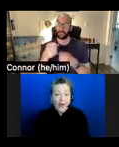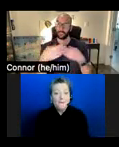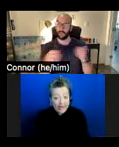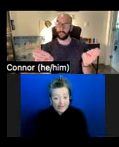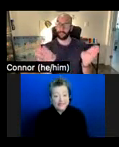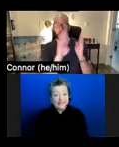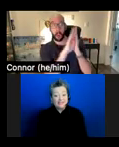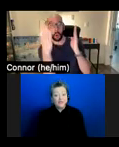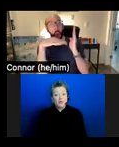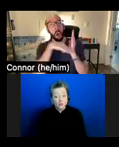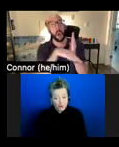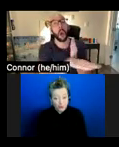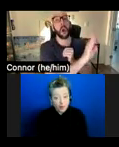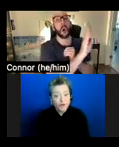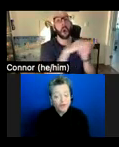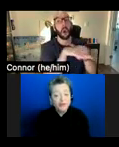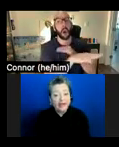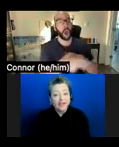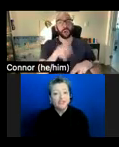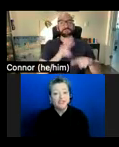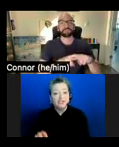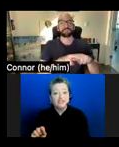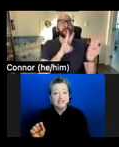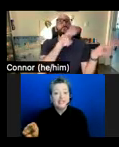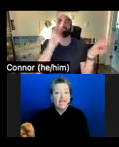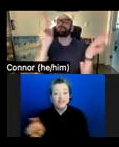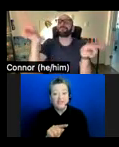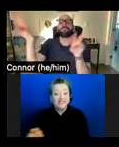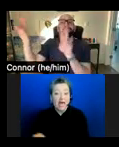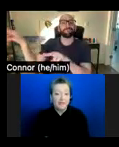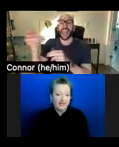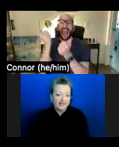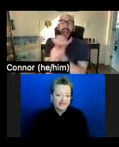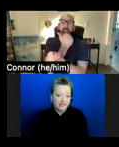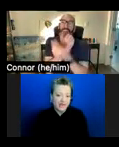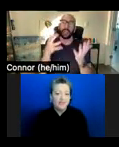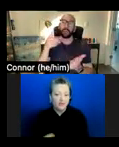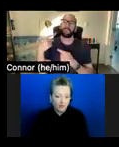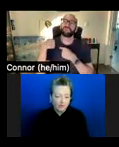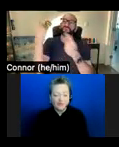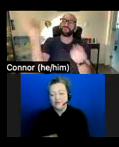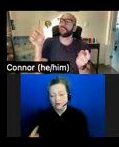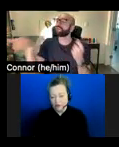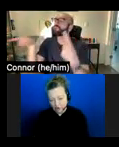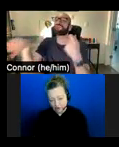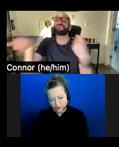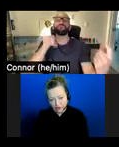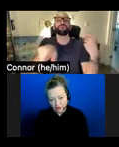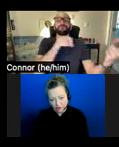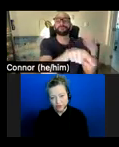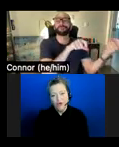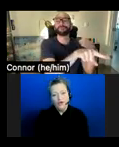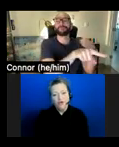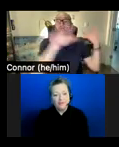afraid, but it gives you a room where you can actually just see everything that's happening at the same time that you've already posted on that or